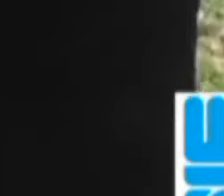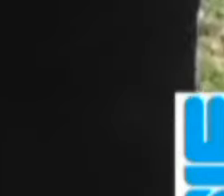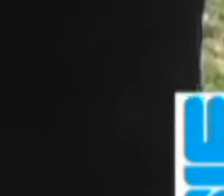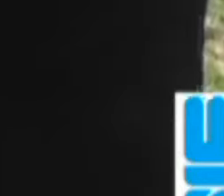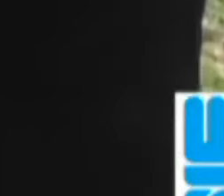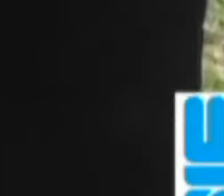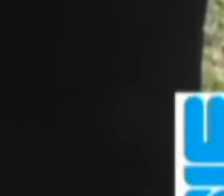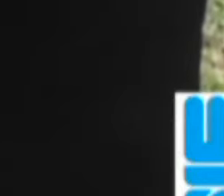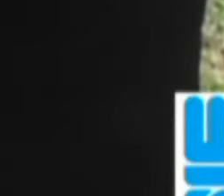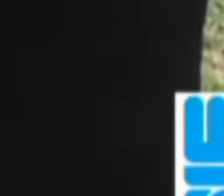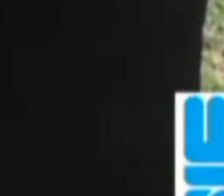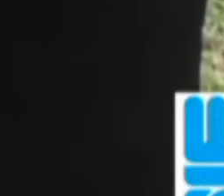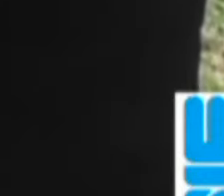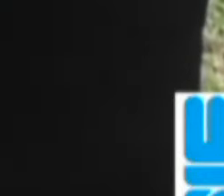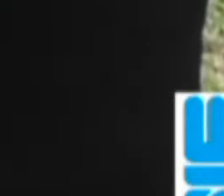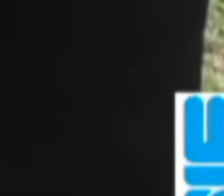hlobe